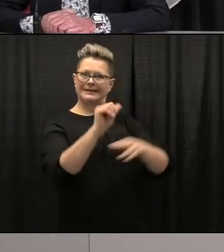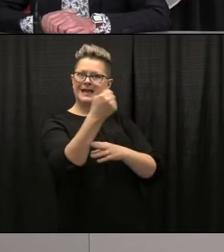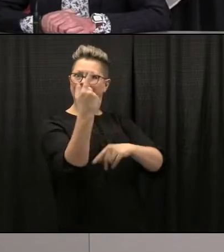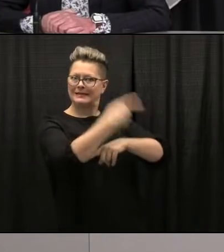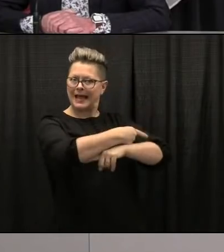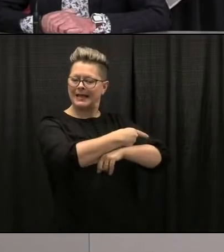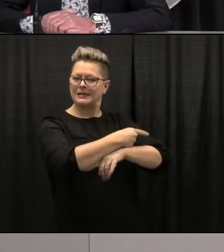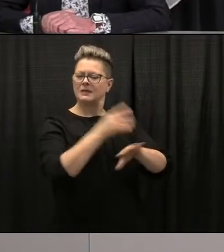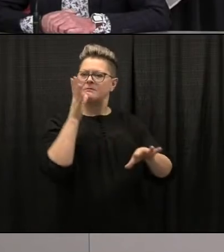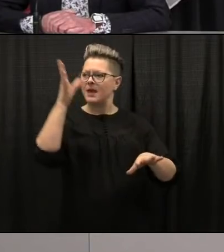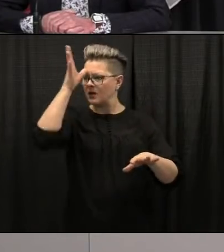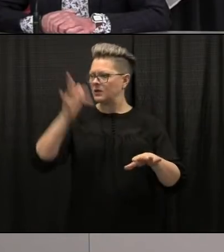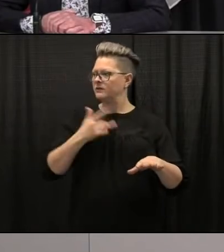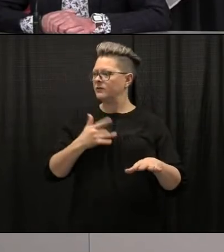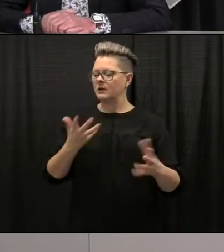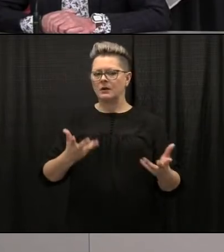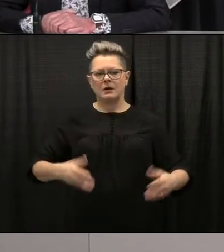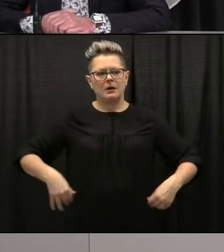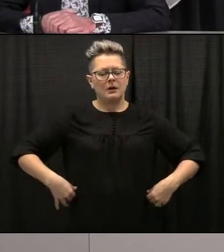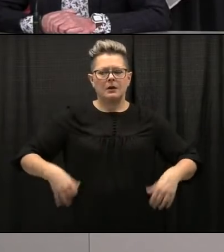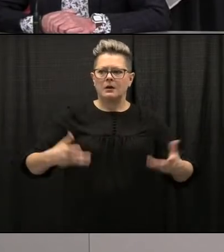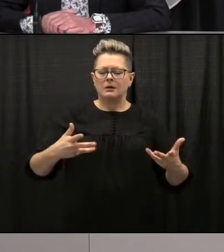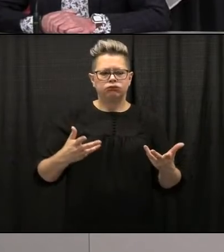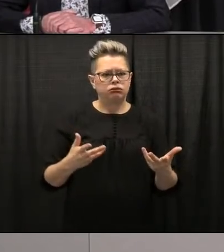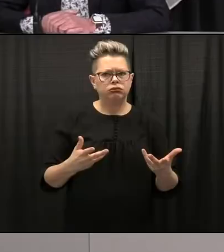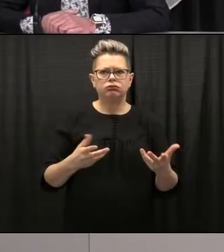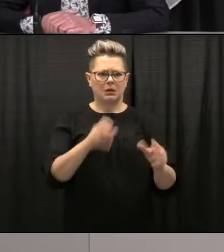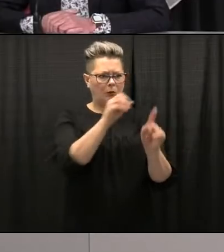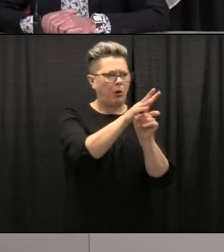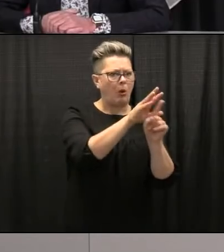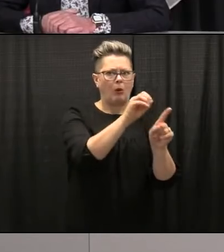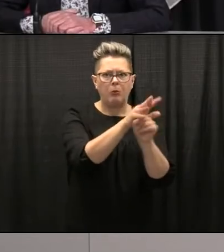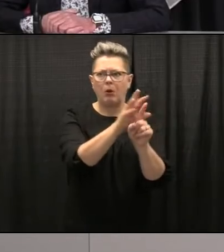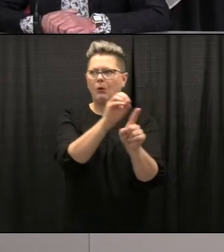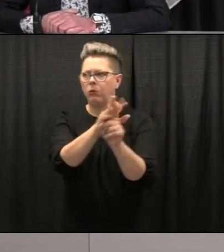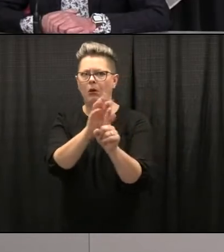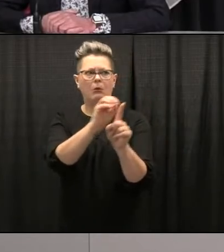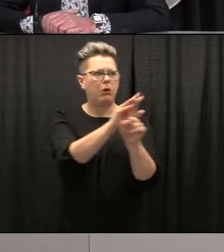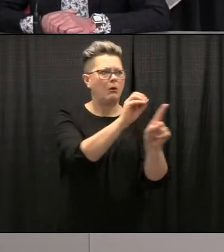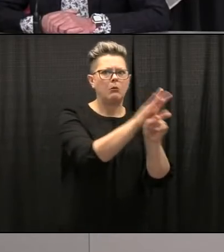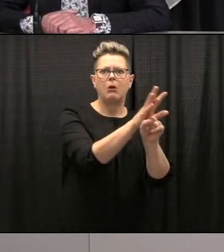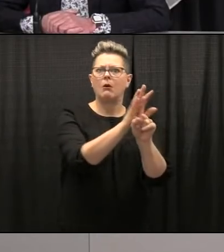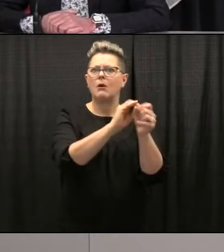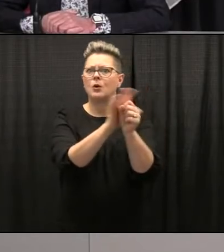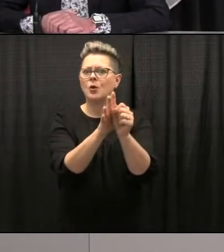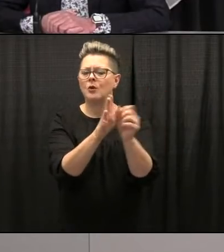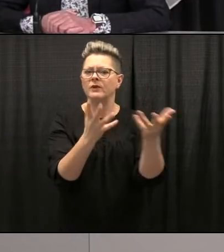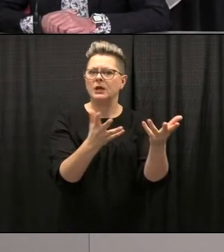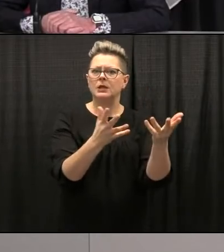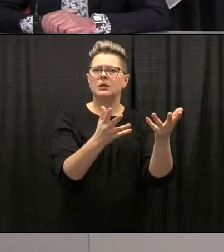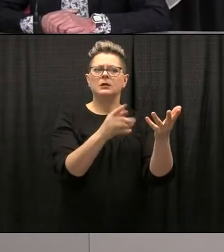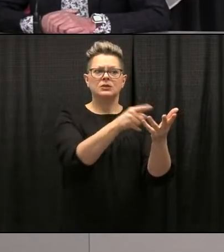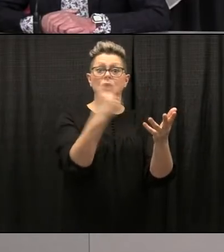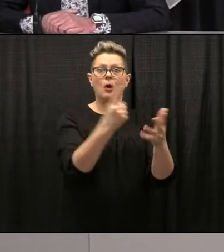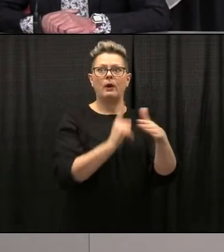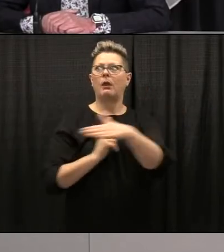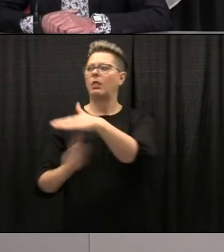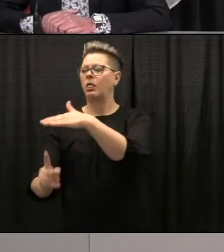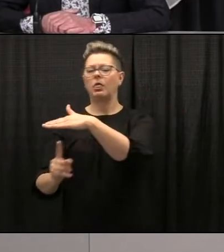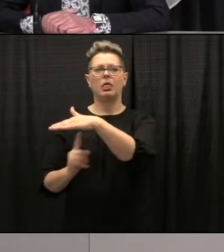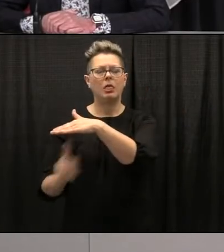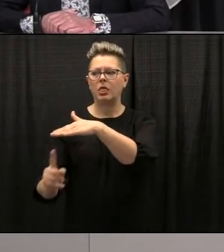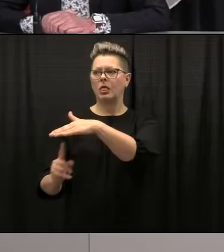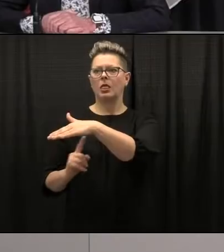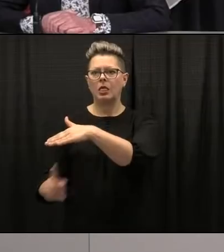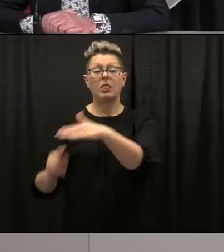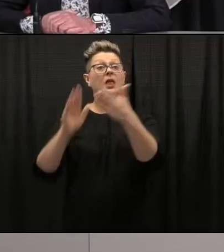are raising concerns because after multiple exposures, this is resulting in what they're saying is constant isolation, while schools have